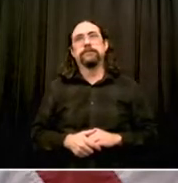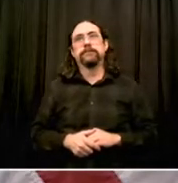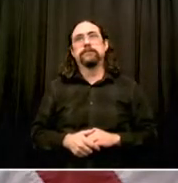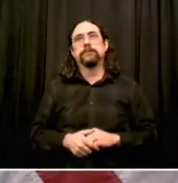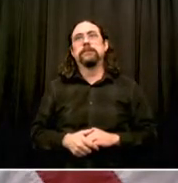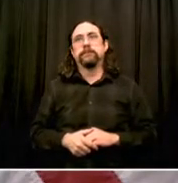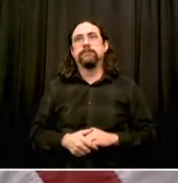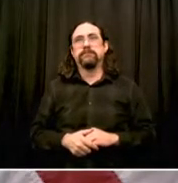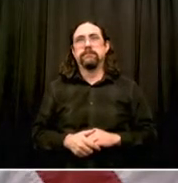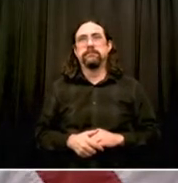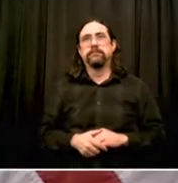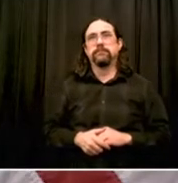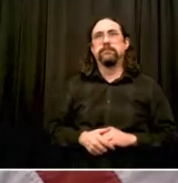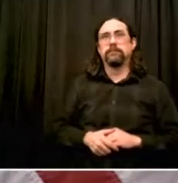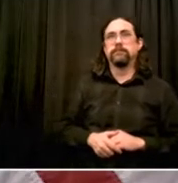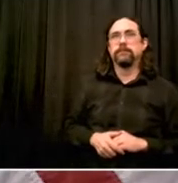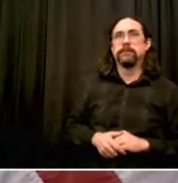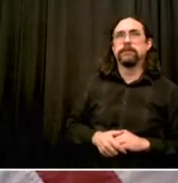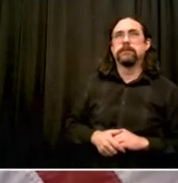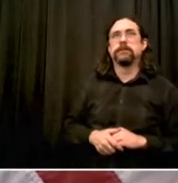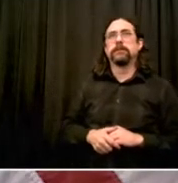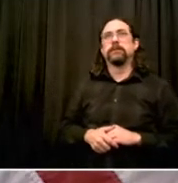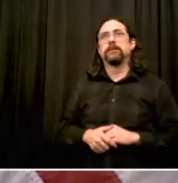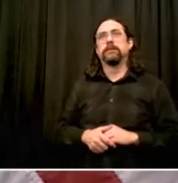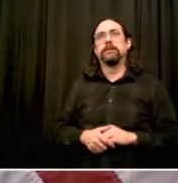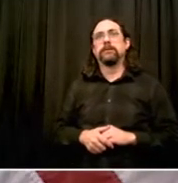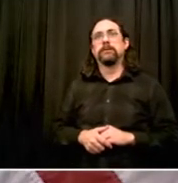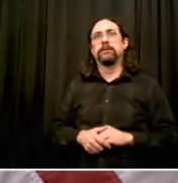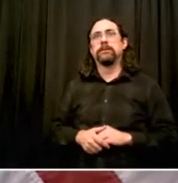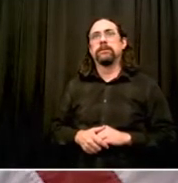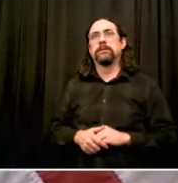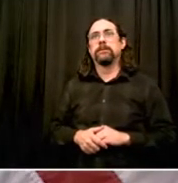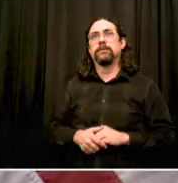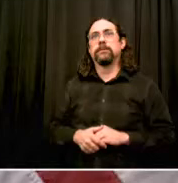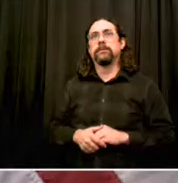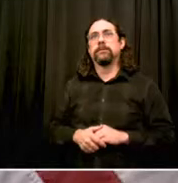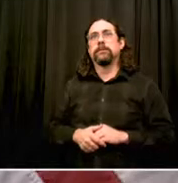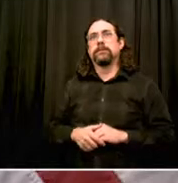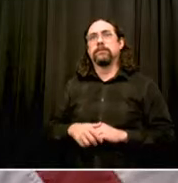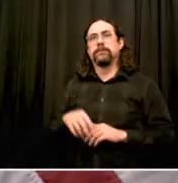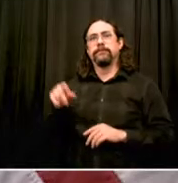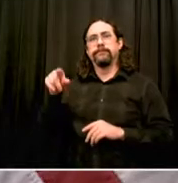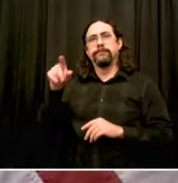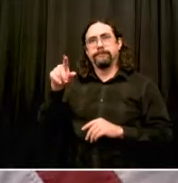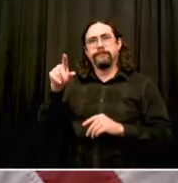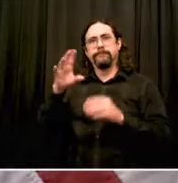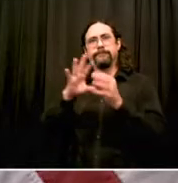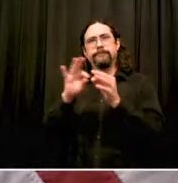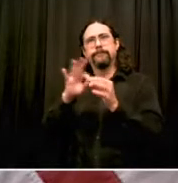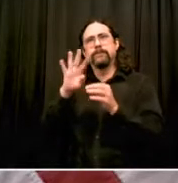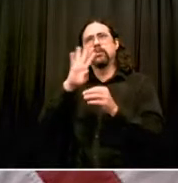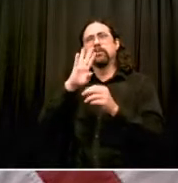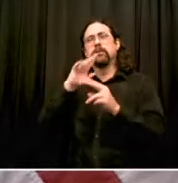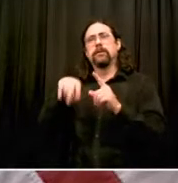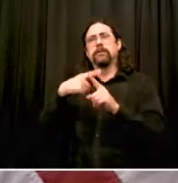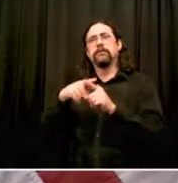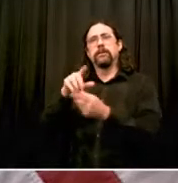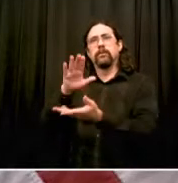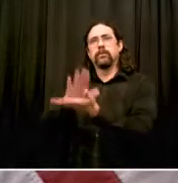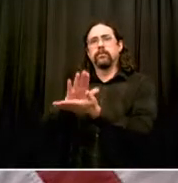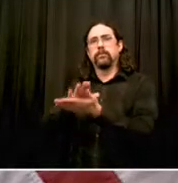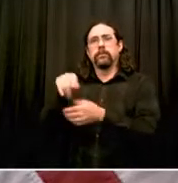decision about reopening schools this fall until September. And so I was curious to see if you spoke with Governor Cuomo about before making